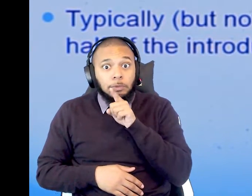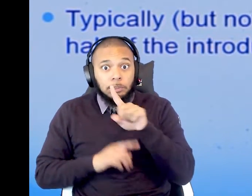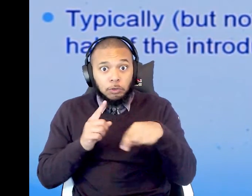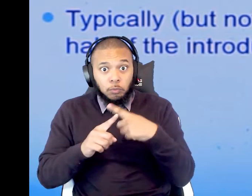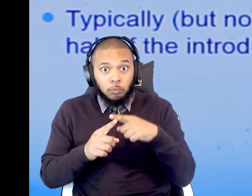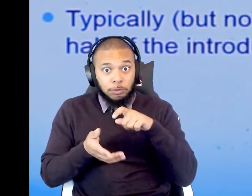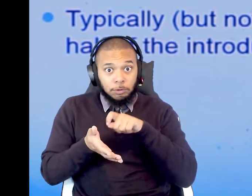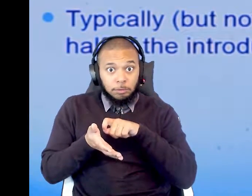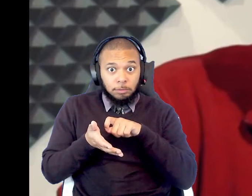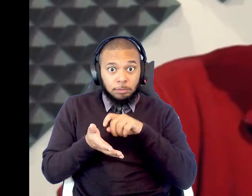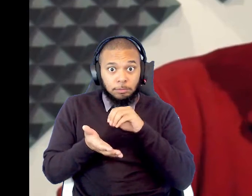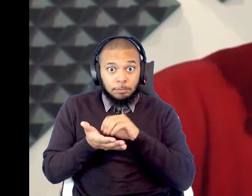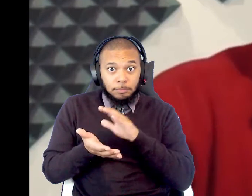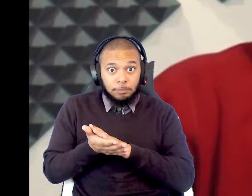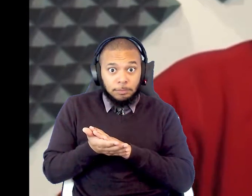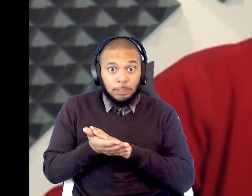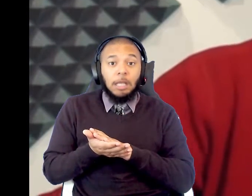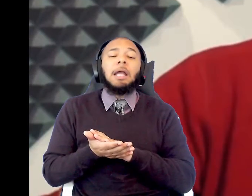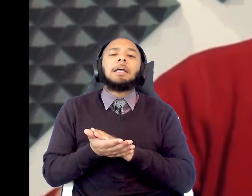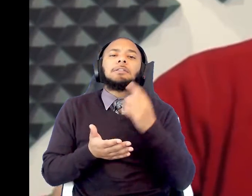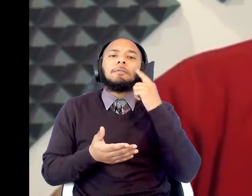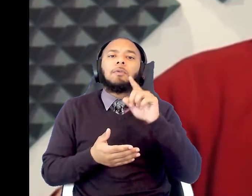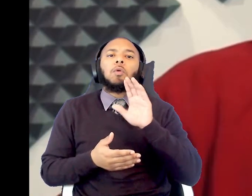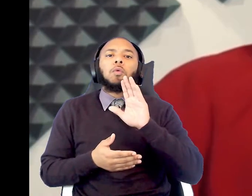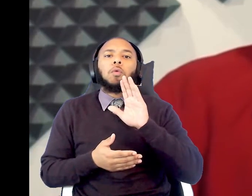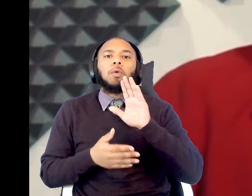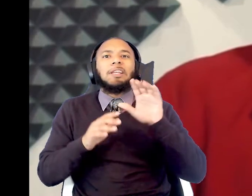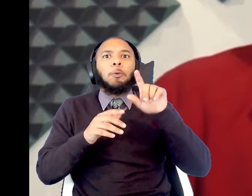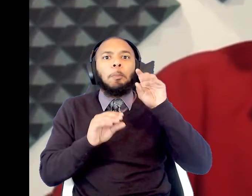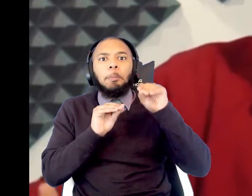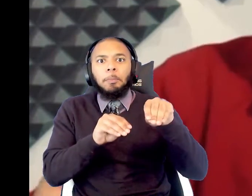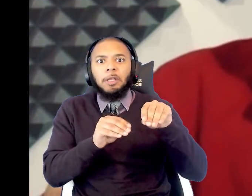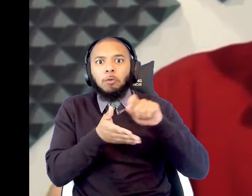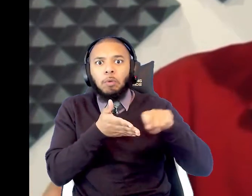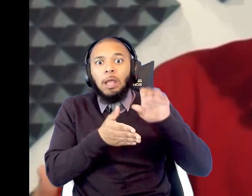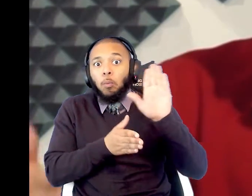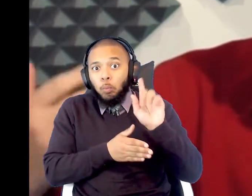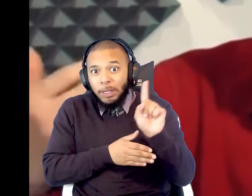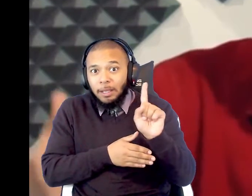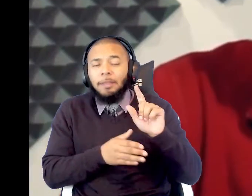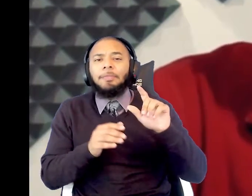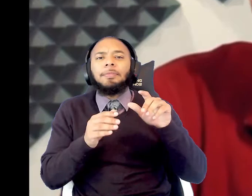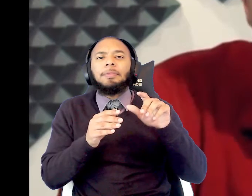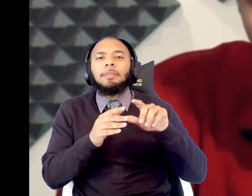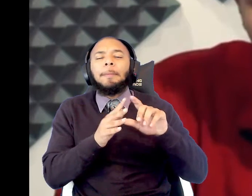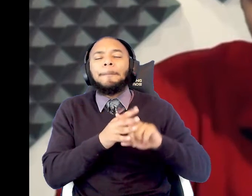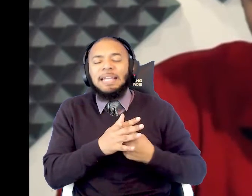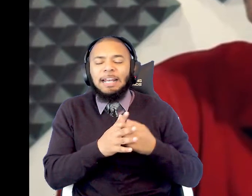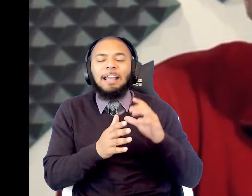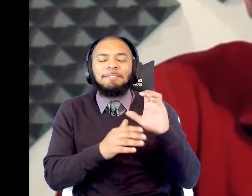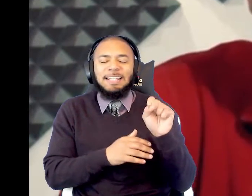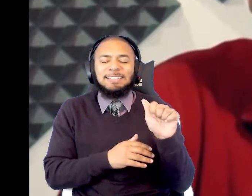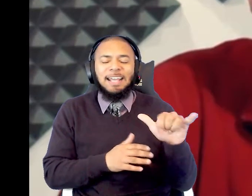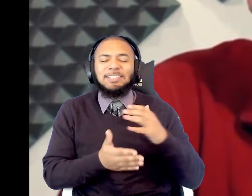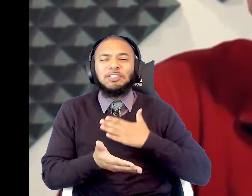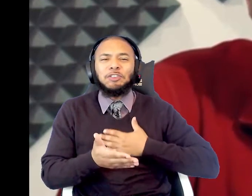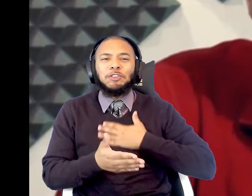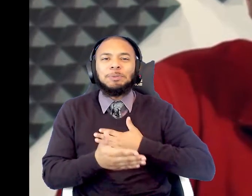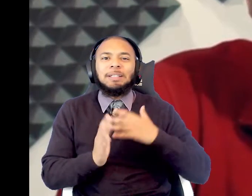belongs in the introduction of your essay. We don't want to wait too long. We don't want to wait until halfway into the